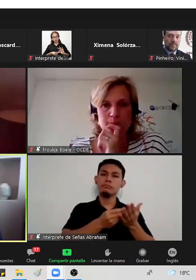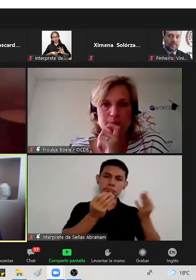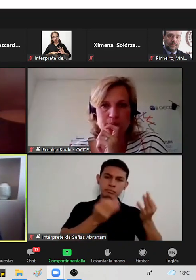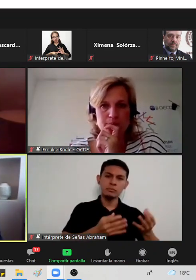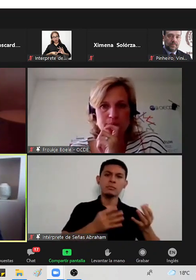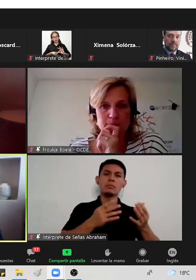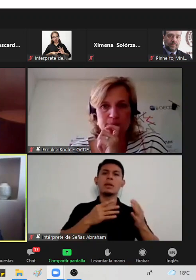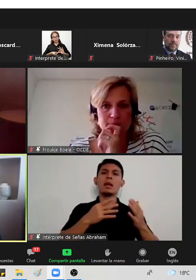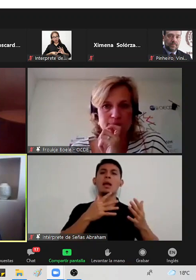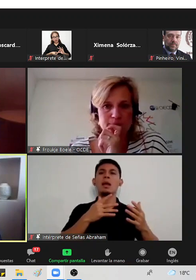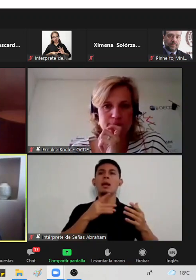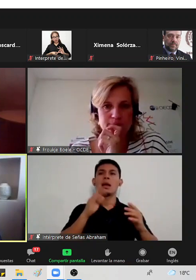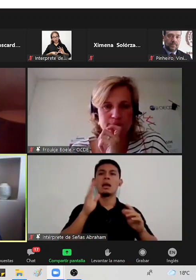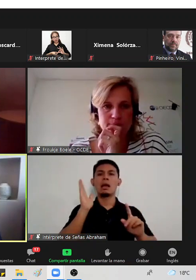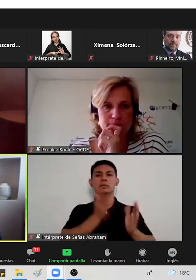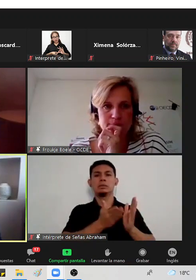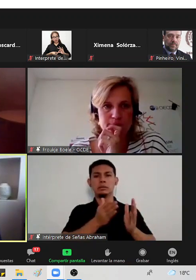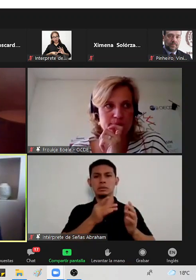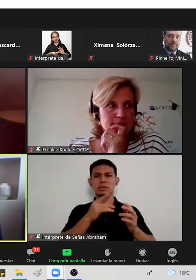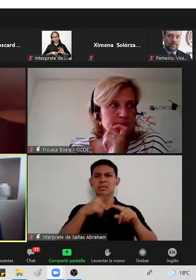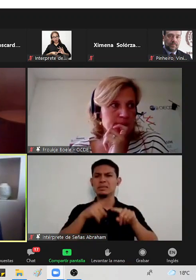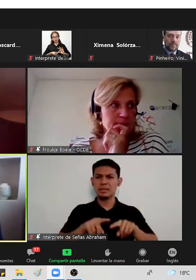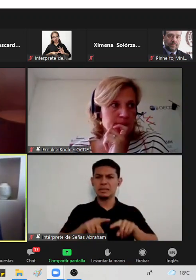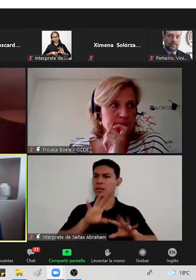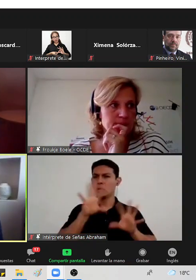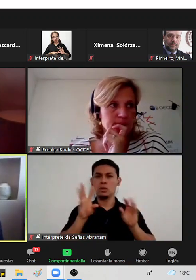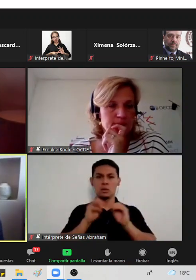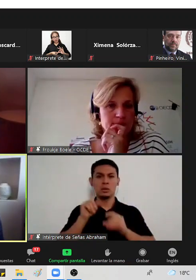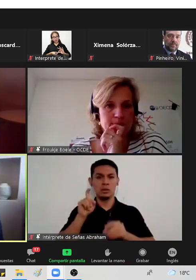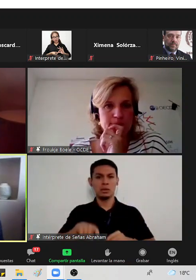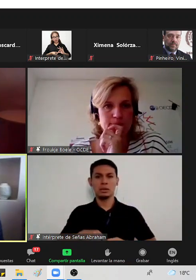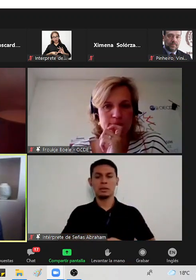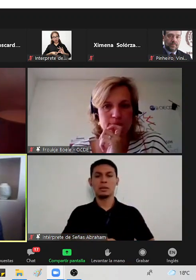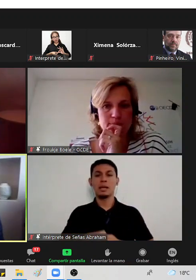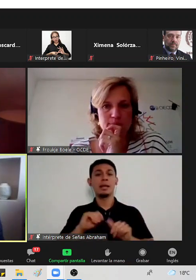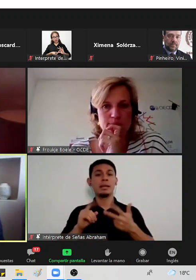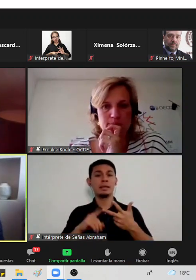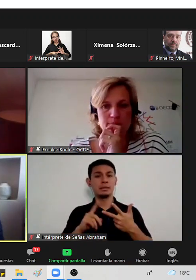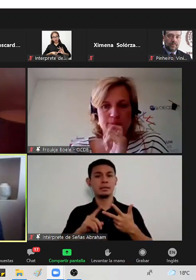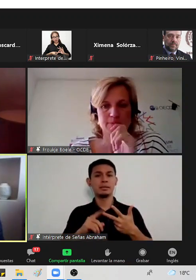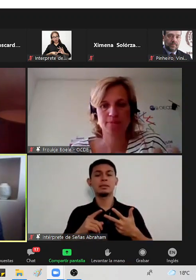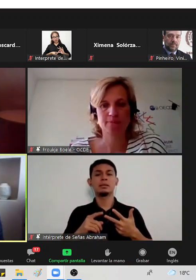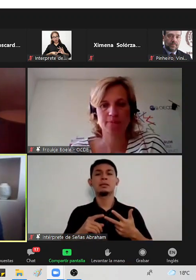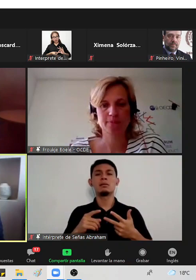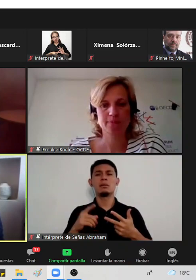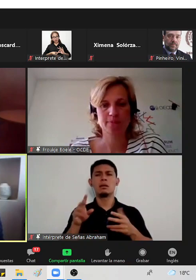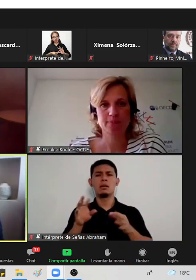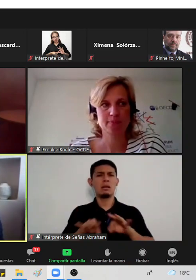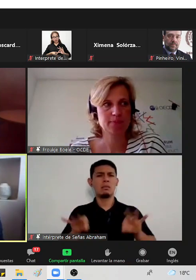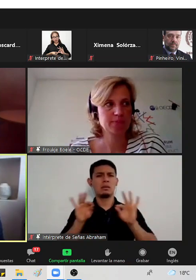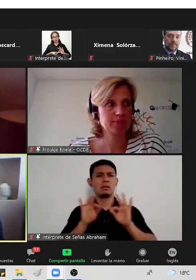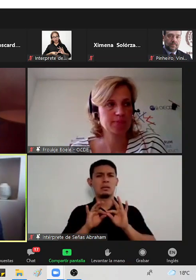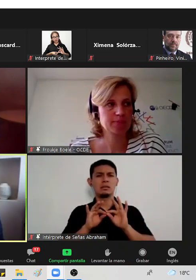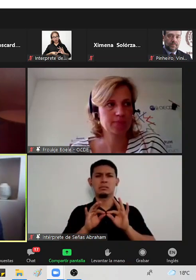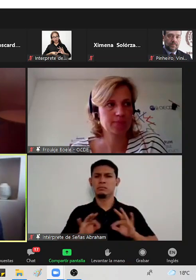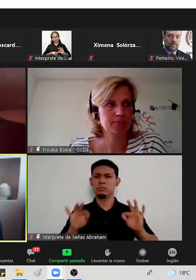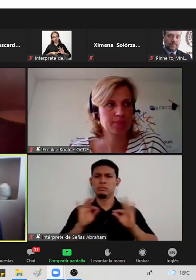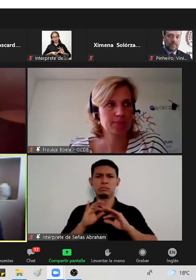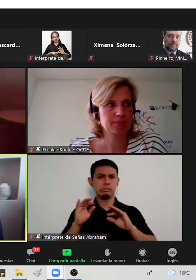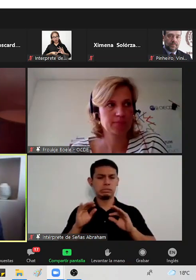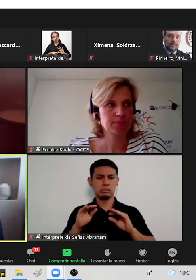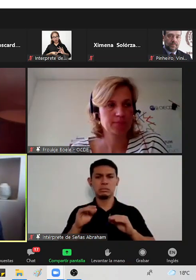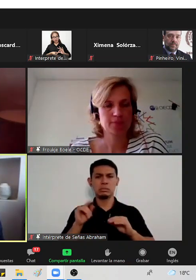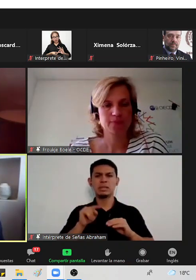administrative and legal and penal issues that also are important to understand and to clarify and the third point when it comes to